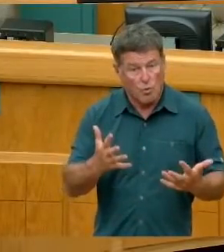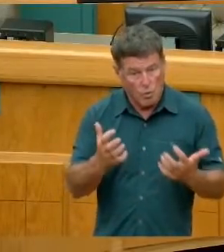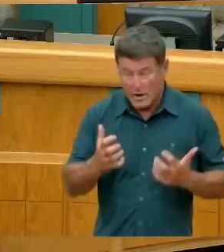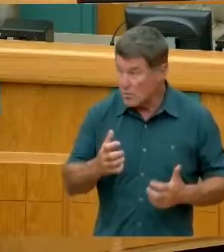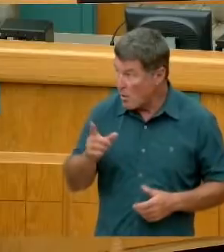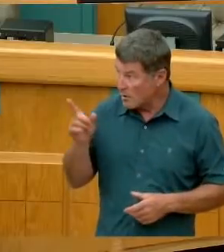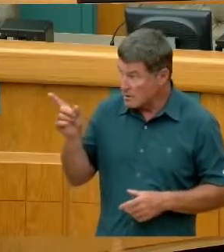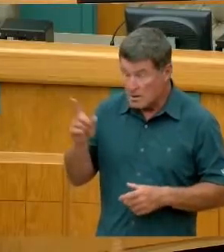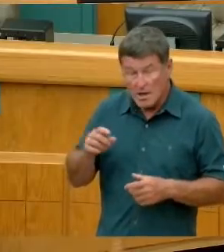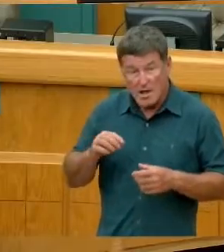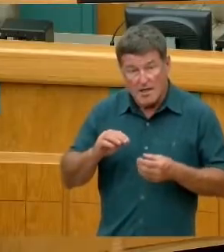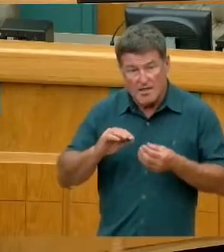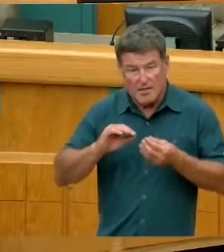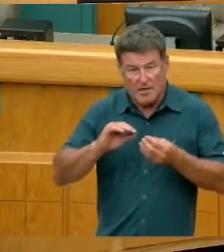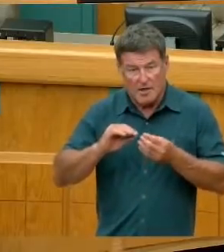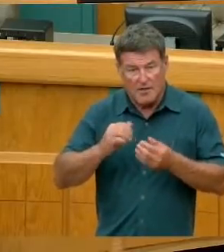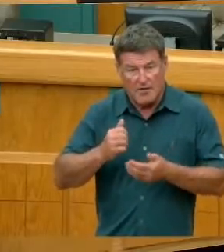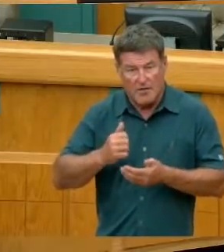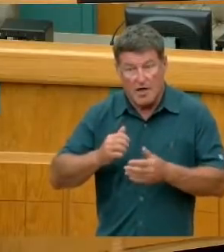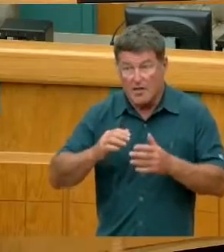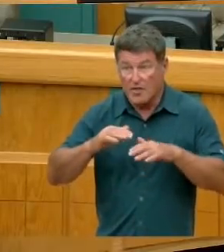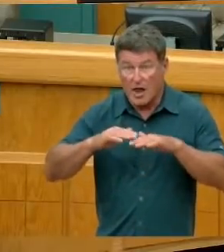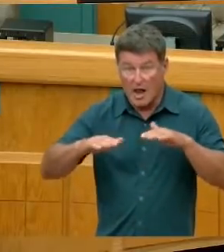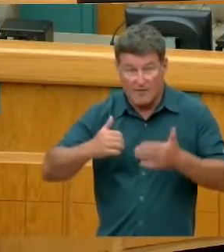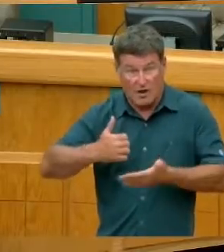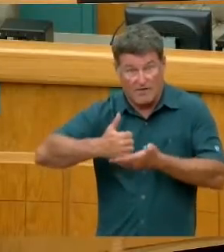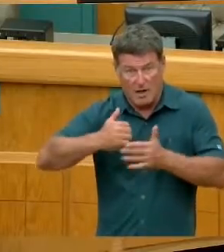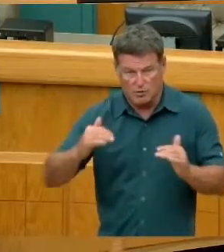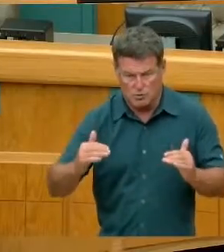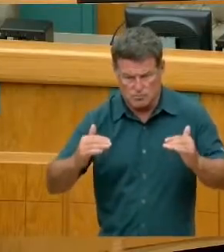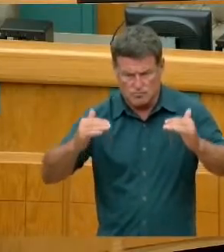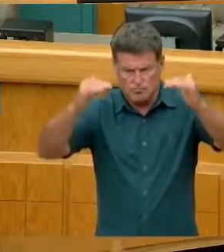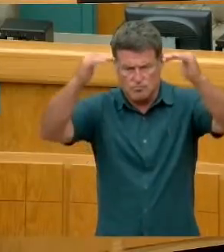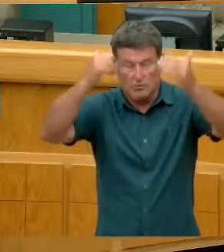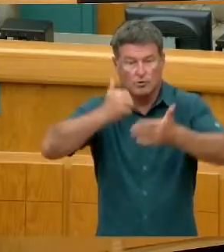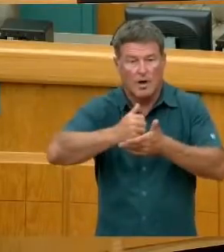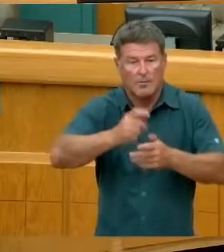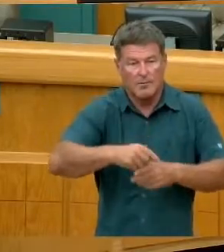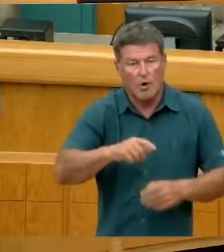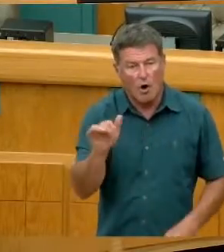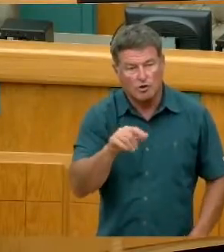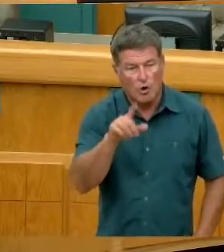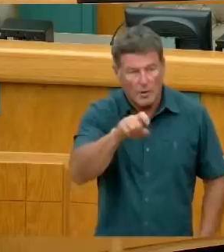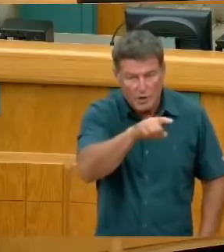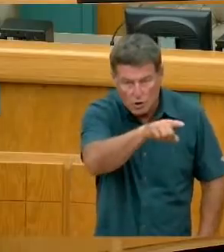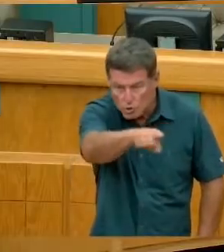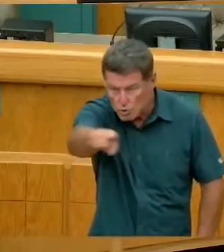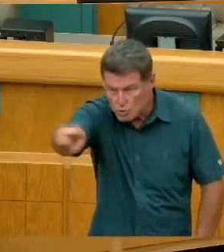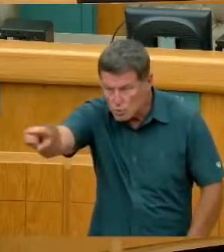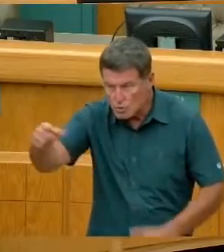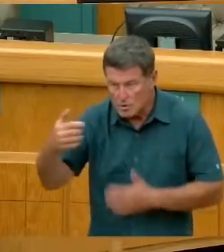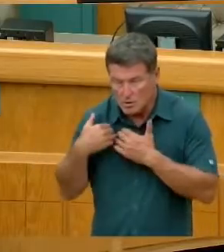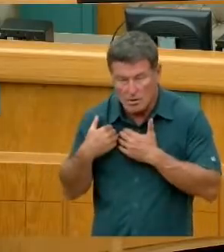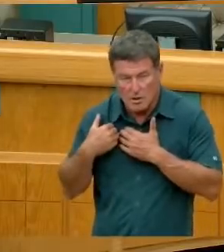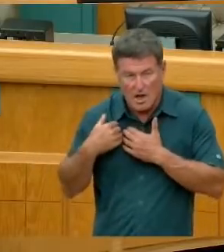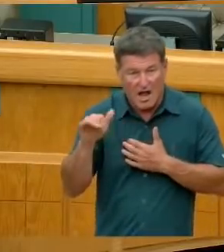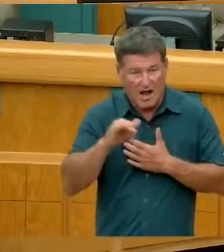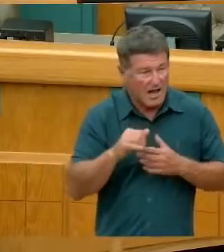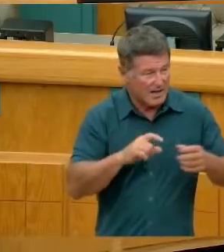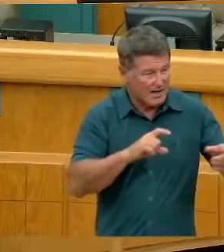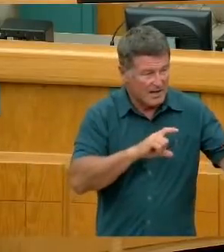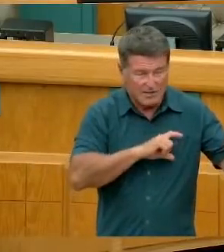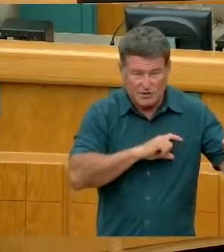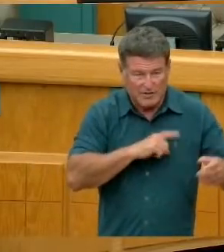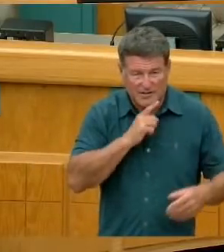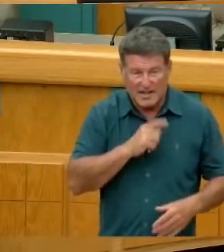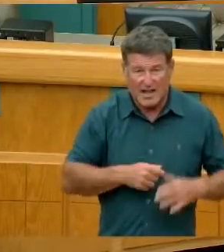we work to raise that bar, we need more than ever, everybody out there, to do as the Chief and Director Rodriguez said, help